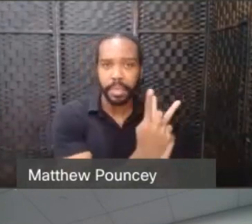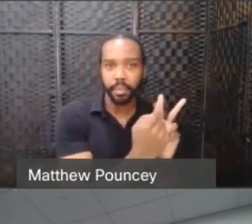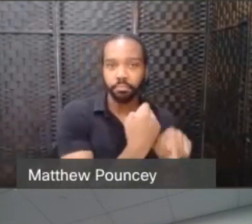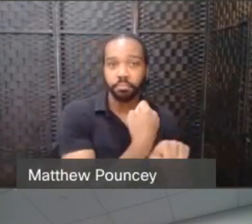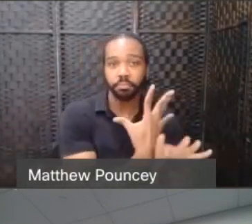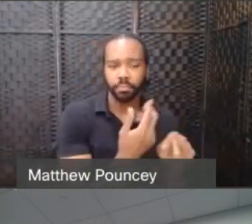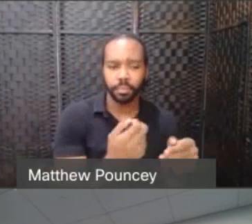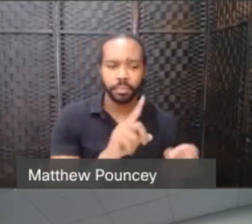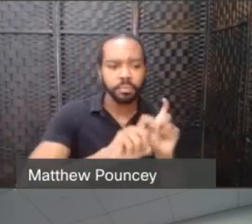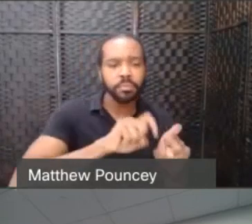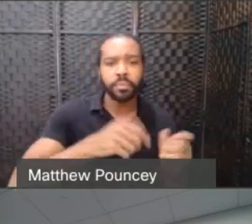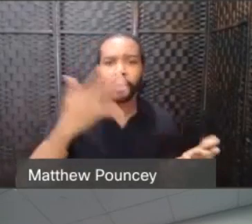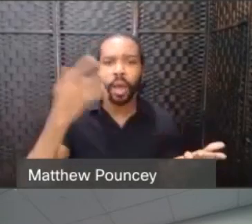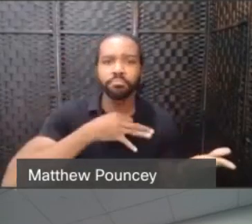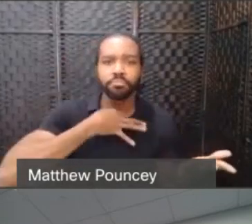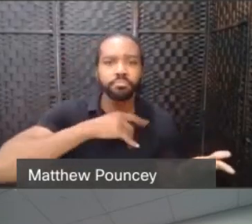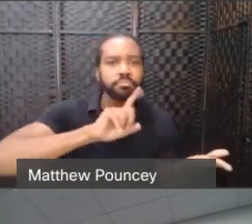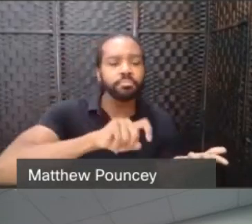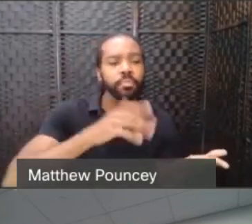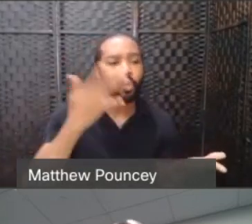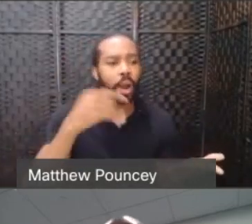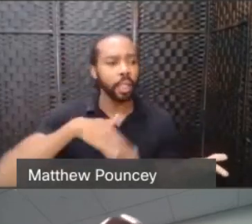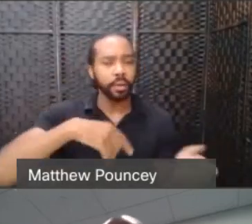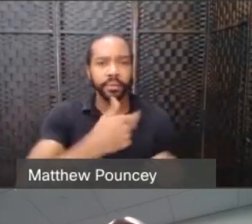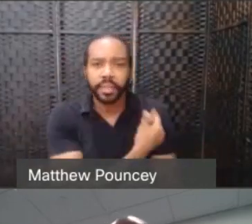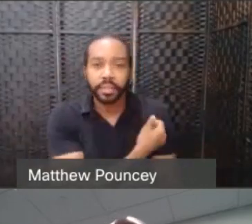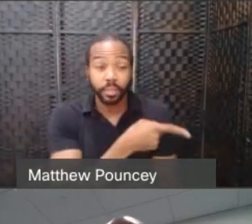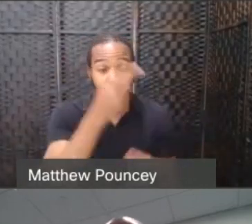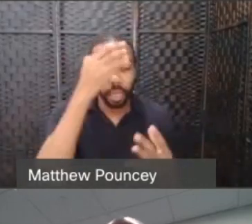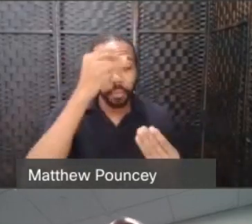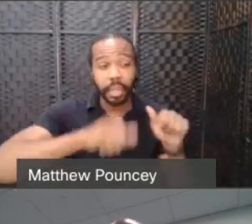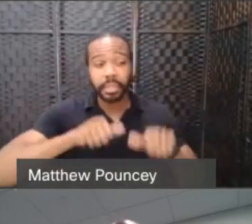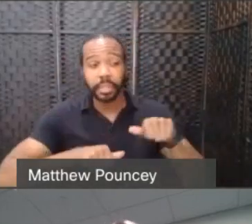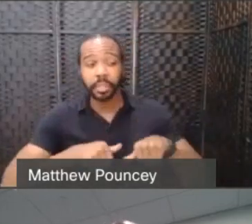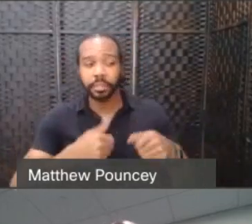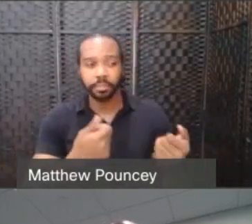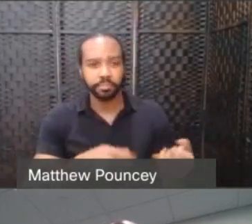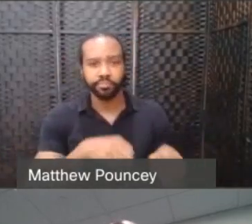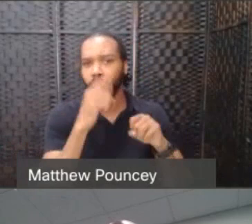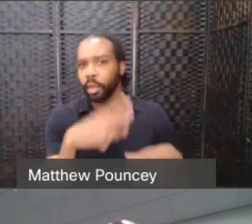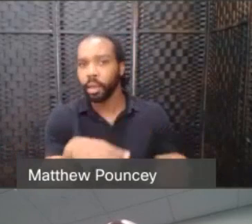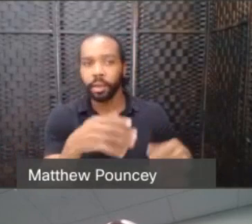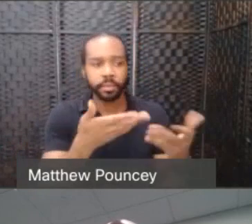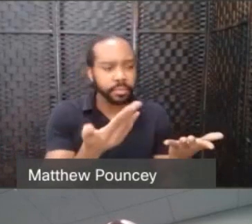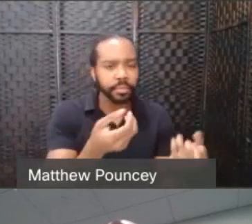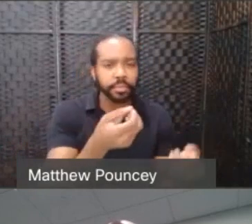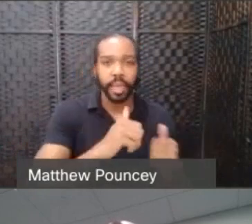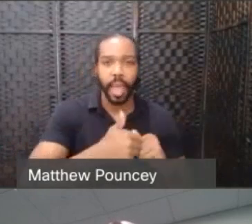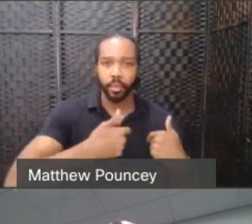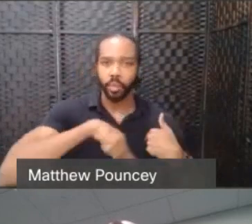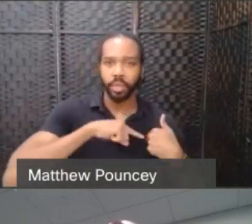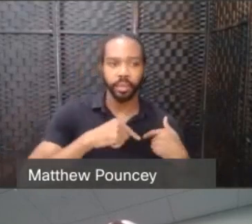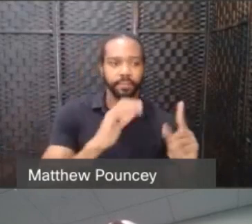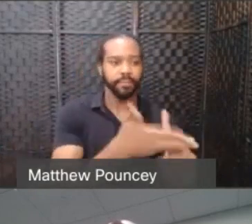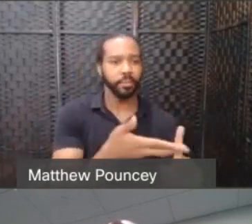their fears are. You know, is it something they're thinking about? They're absolutely not thinking about. What can we do to help? And so I